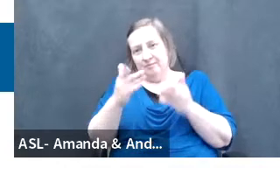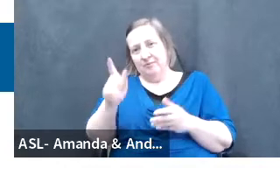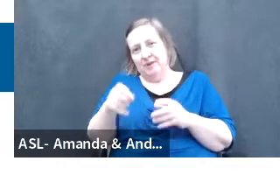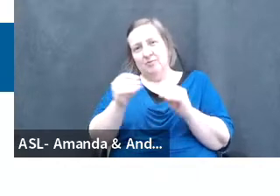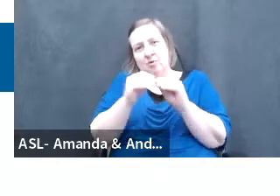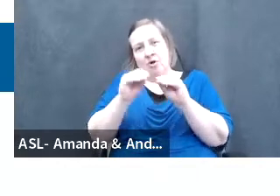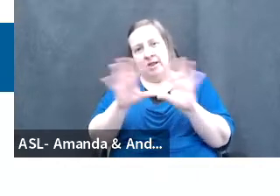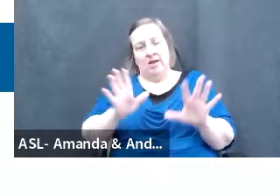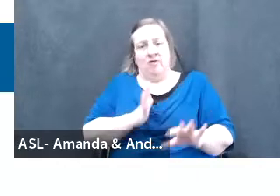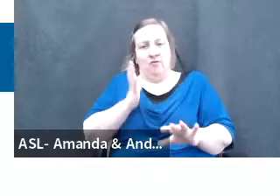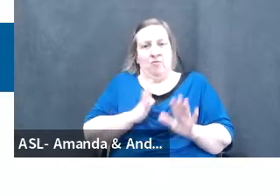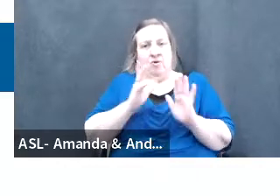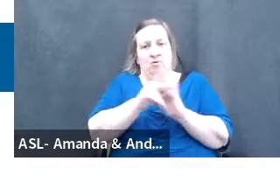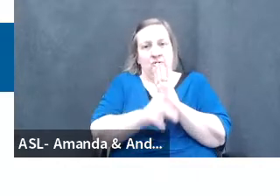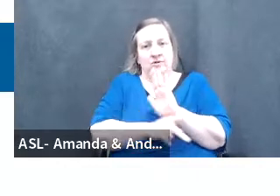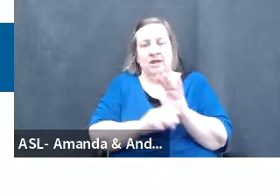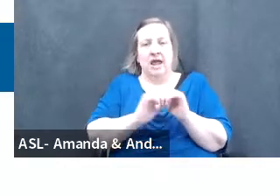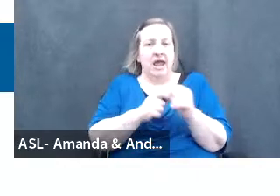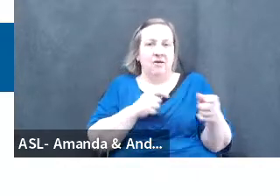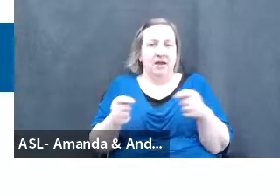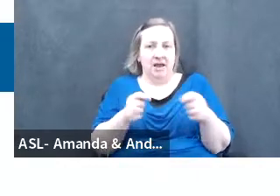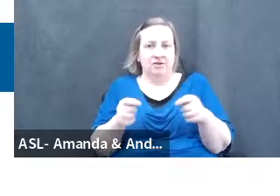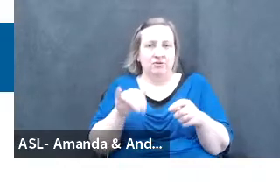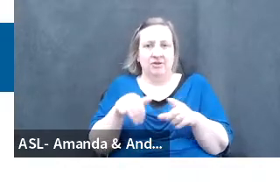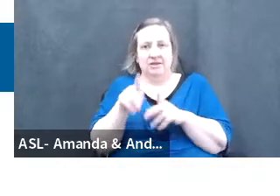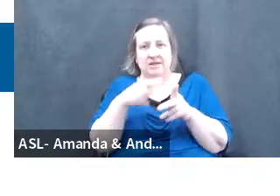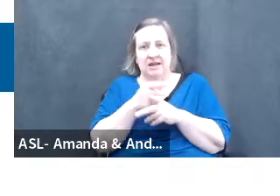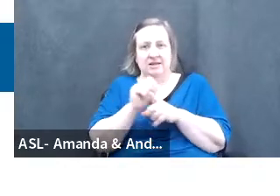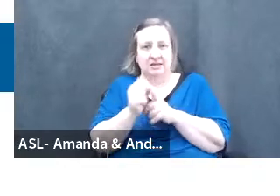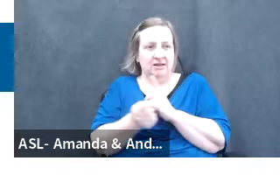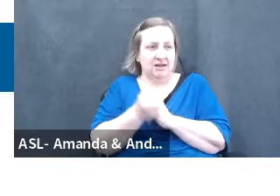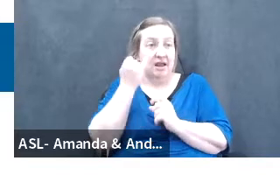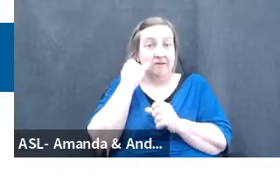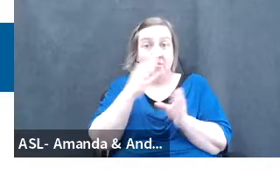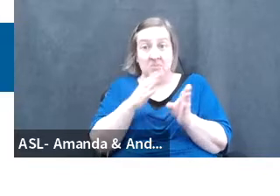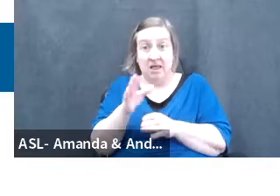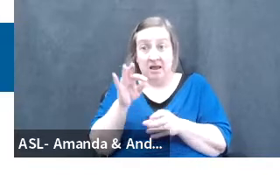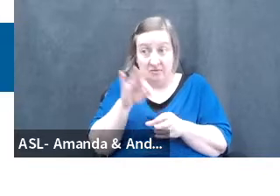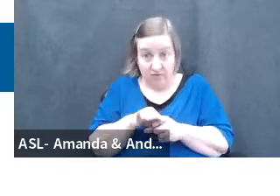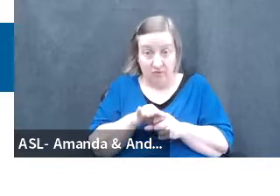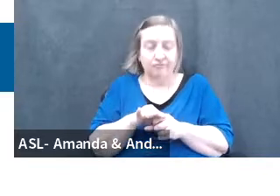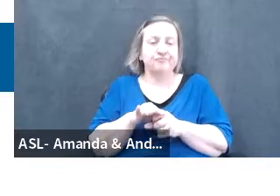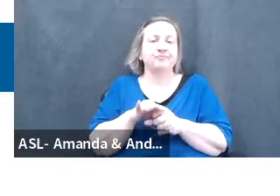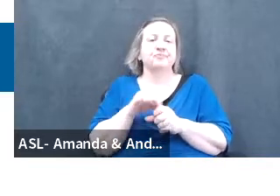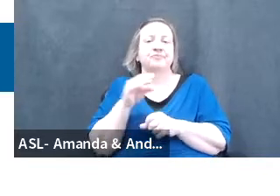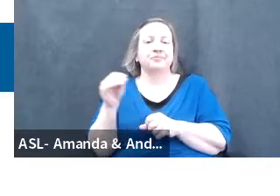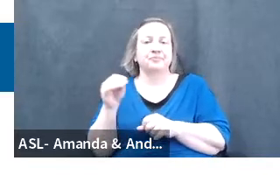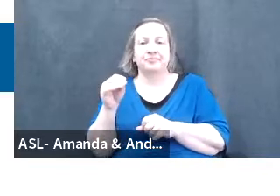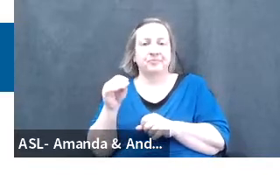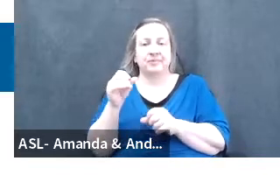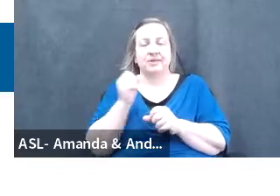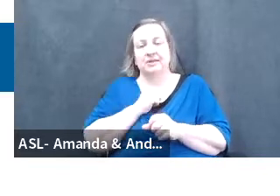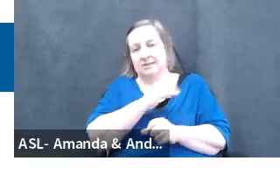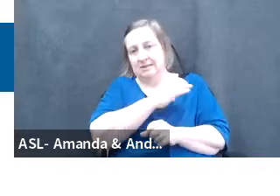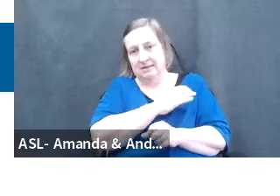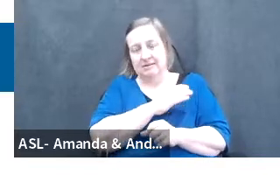and more formalized policy for how we handle situations when we have a vote planned on the steering committee and a steering committee